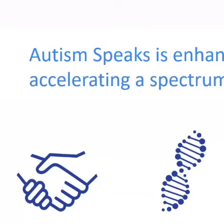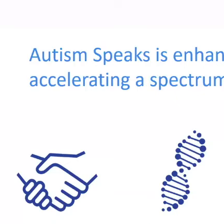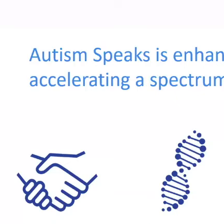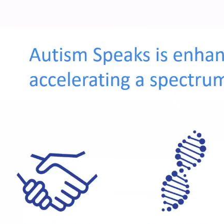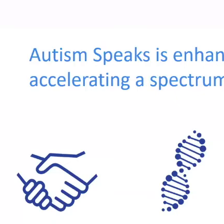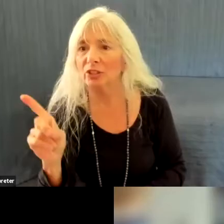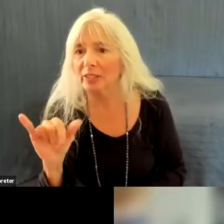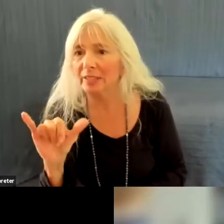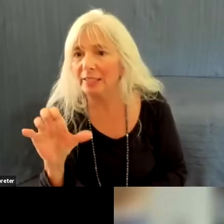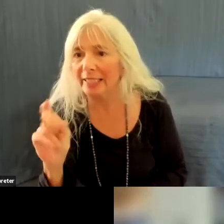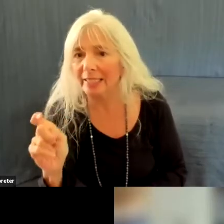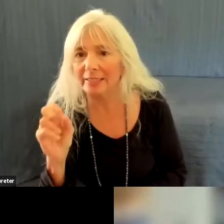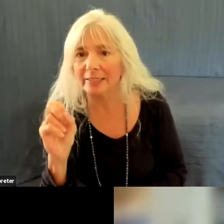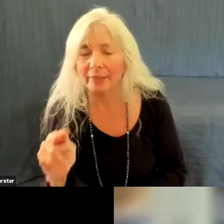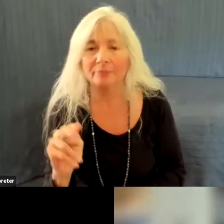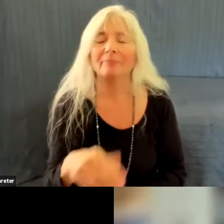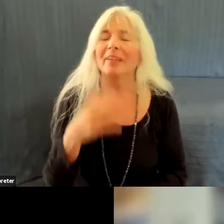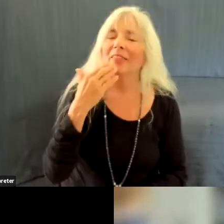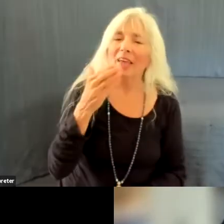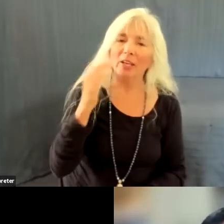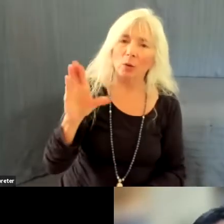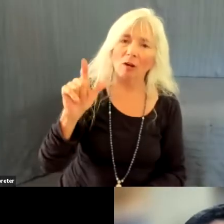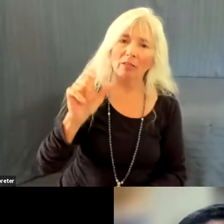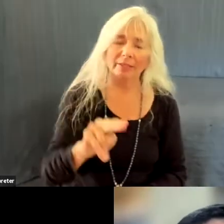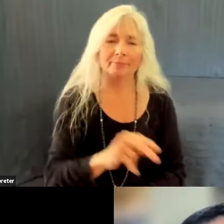Dixon. Thank you, Colleen.